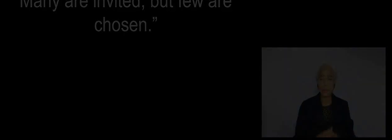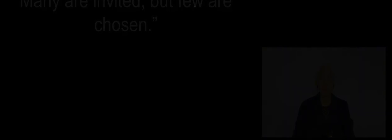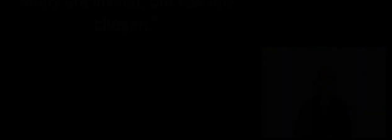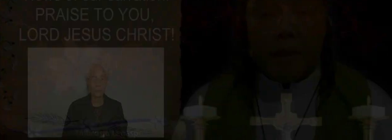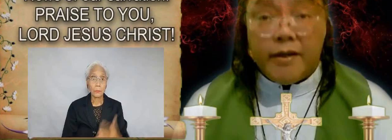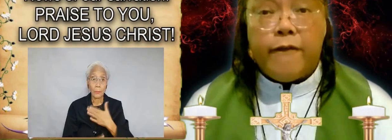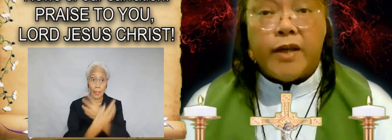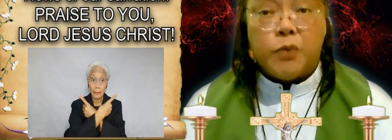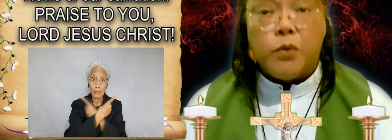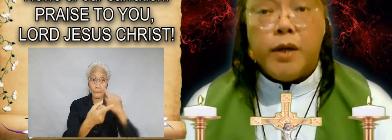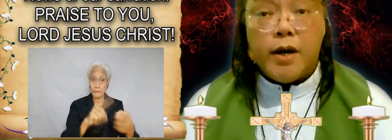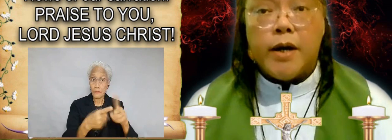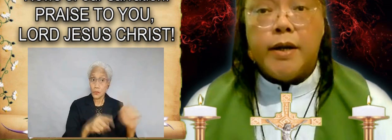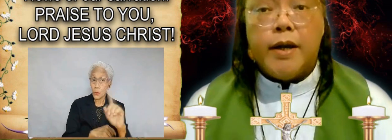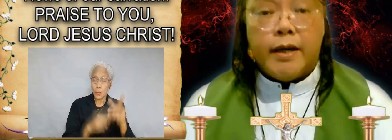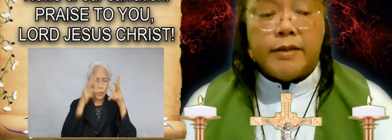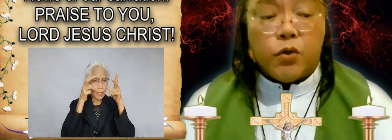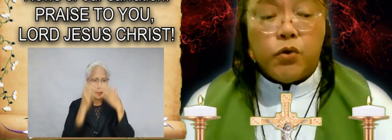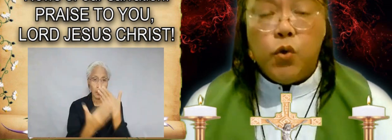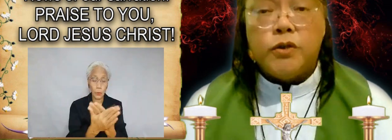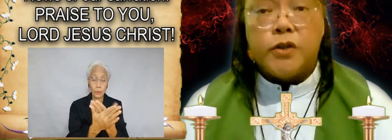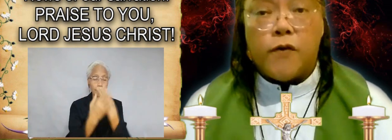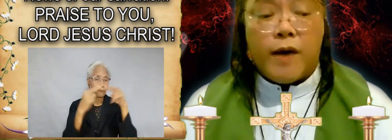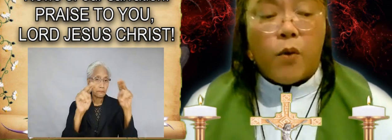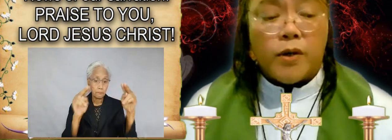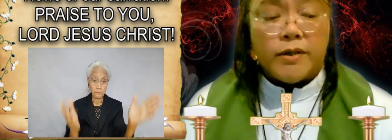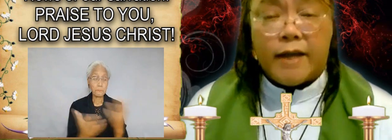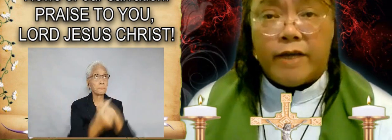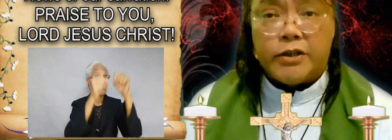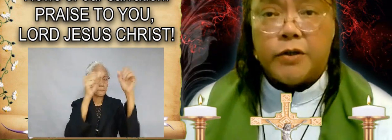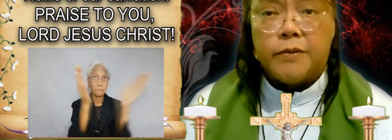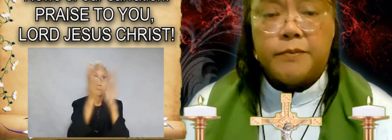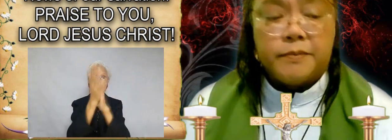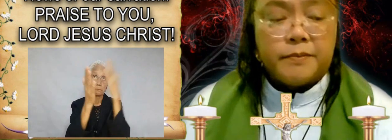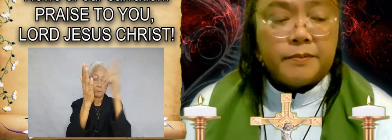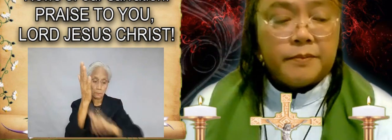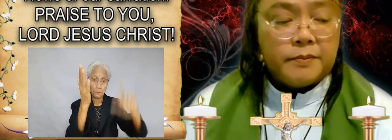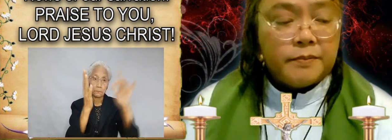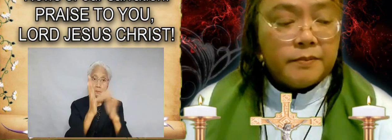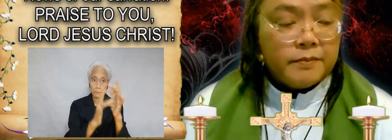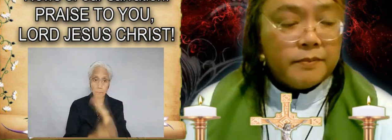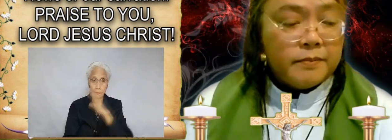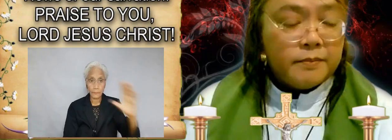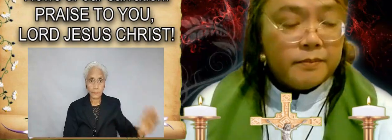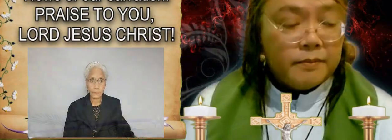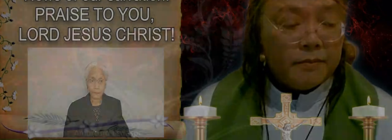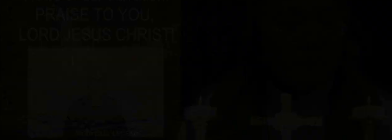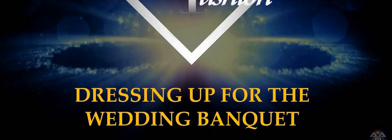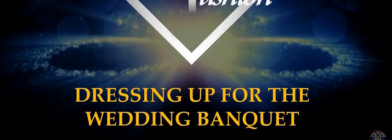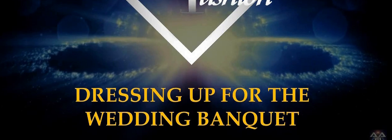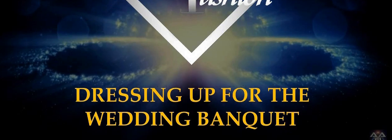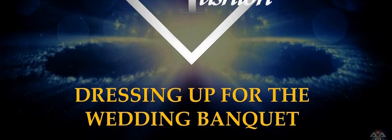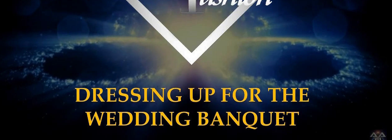My dear friends, what we heard is the good news of our salvation. Praise to you, Lord Jesus Christ.